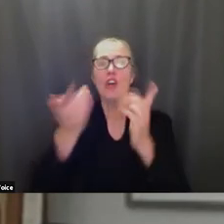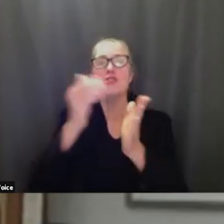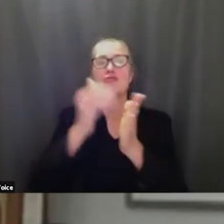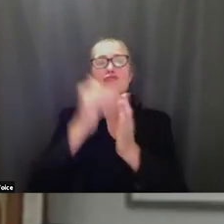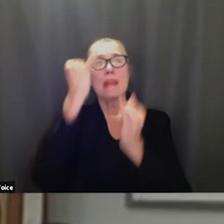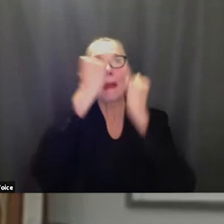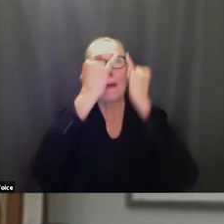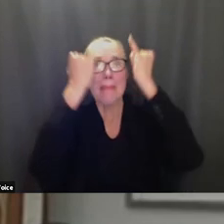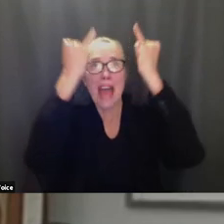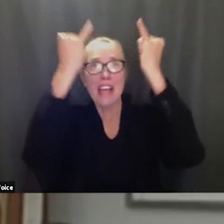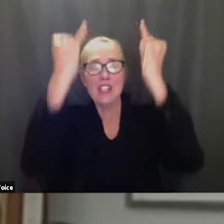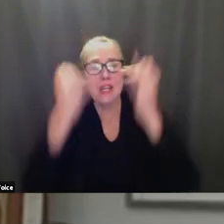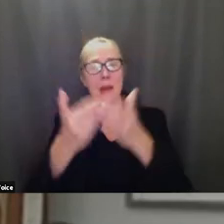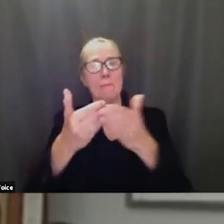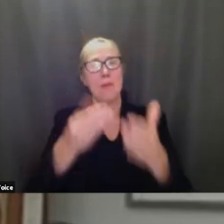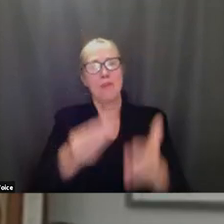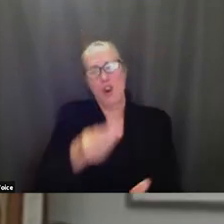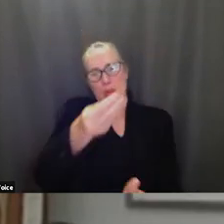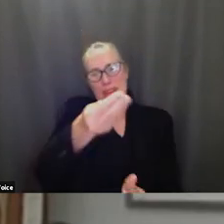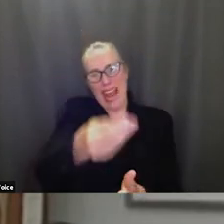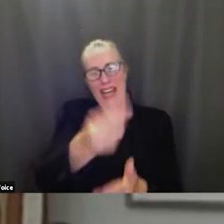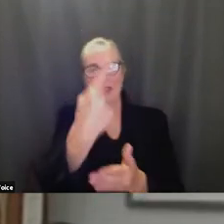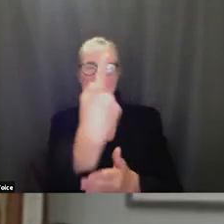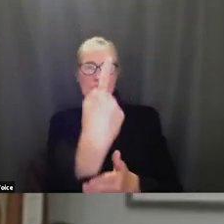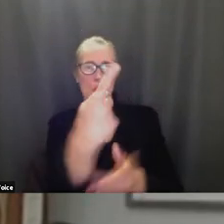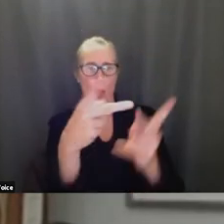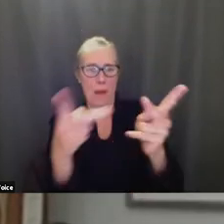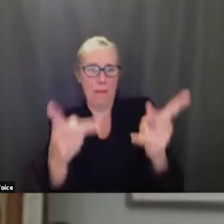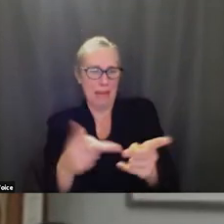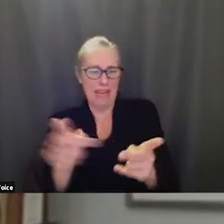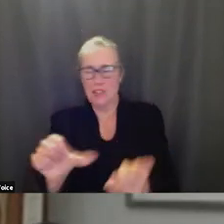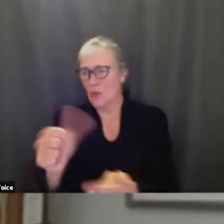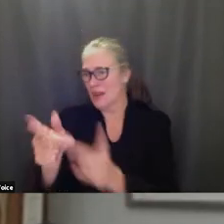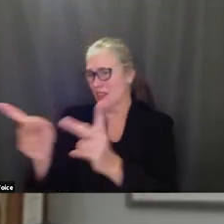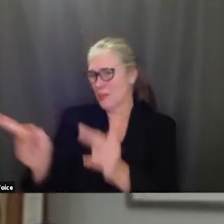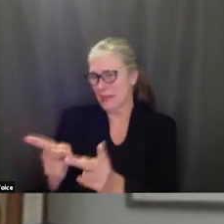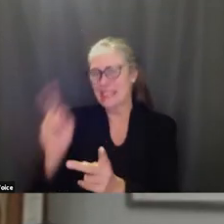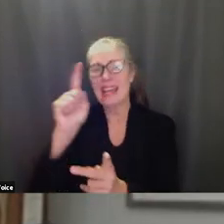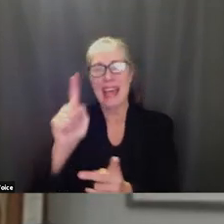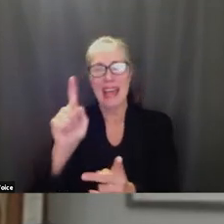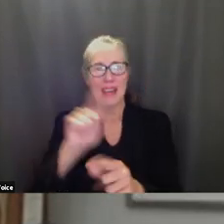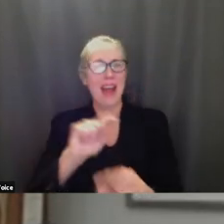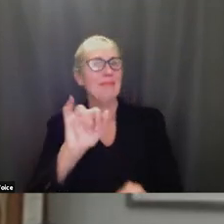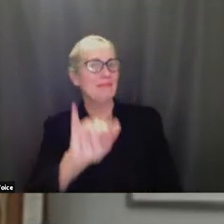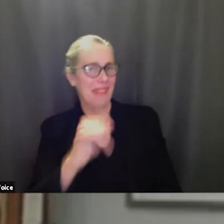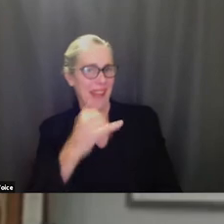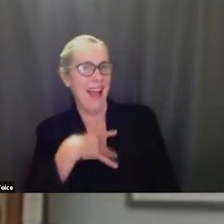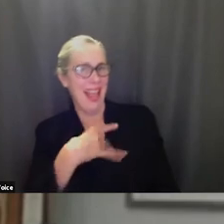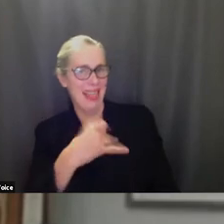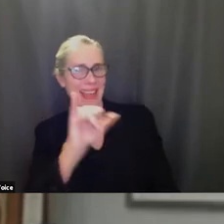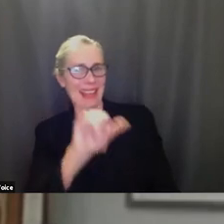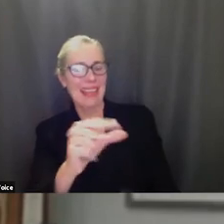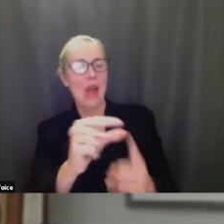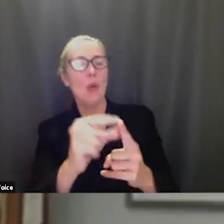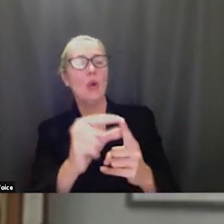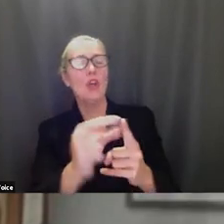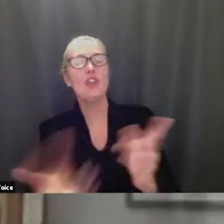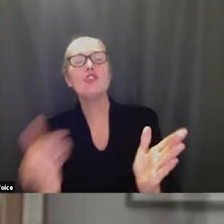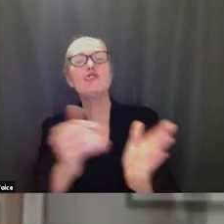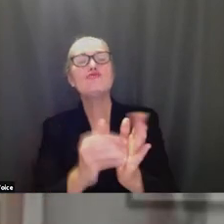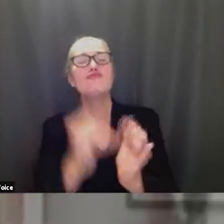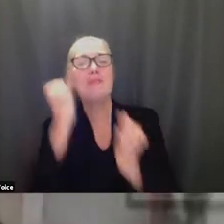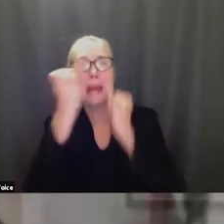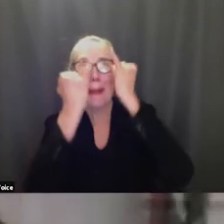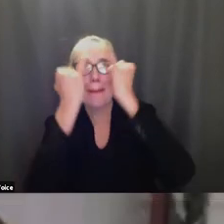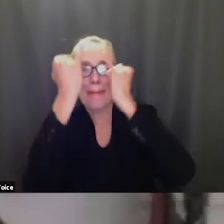before we allocate it to one one point or another absolutely i stole your word reimagine and put it in the motion